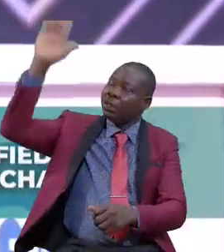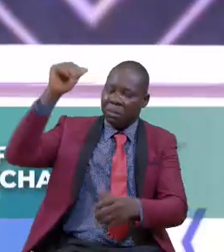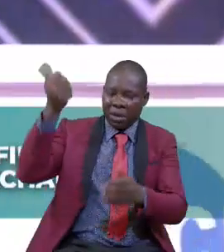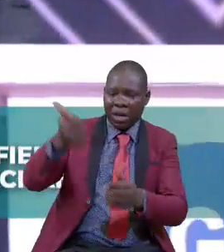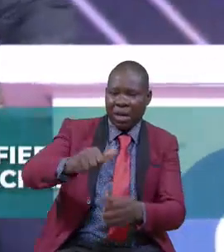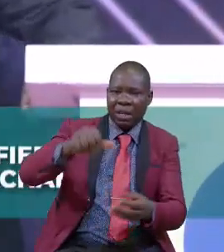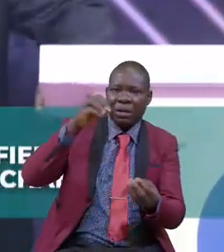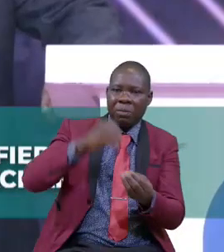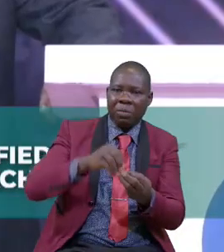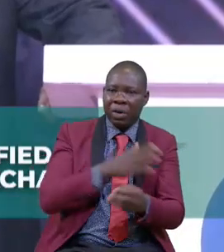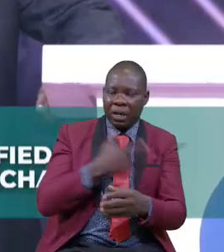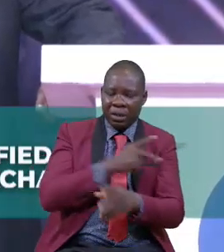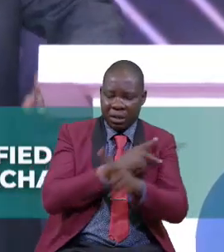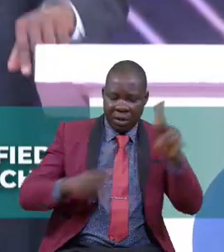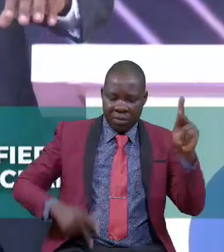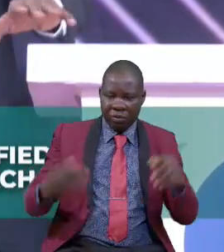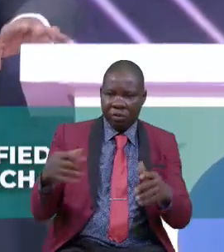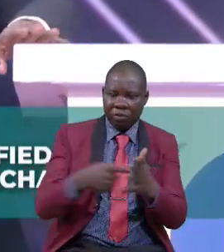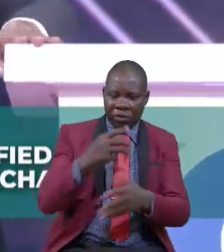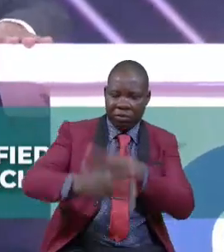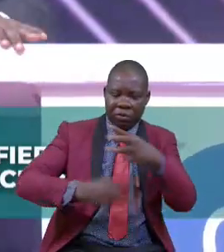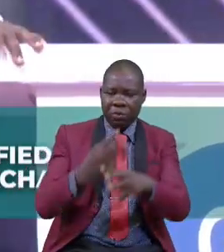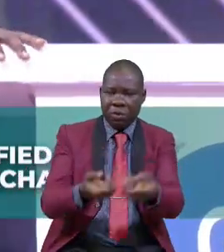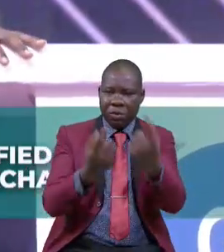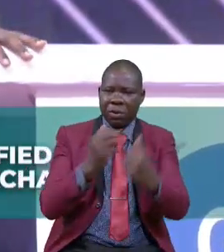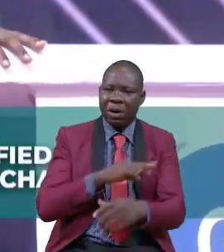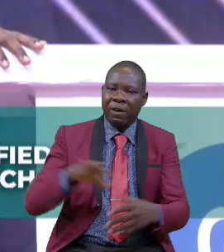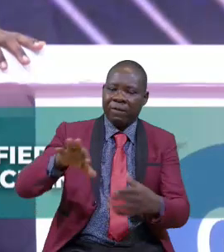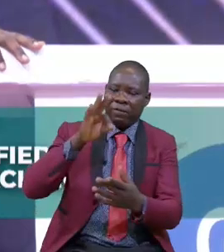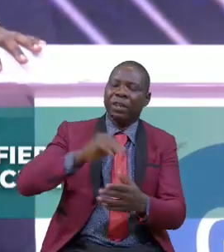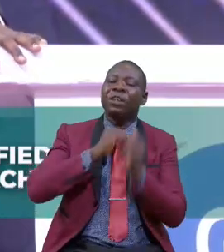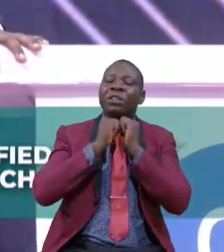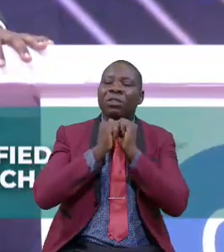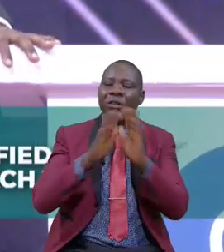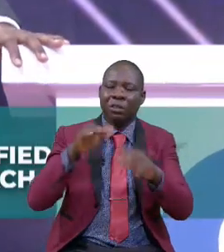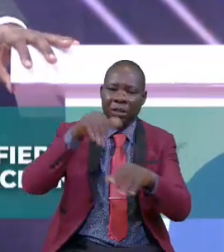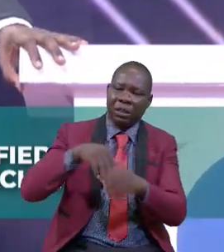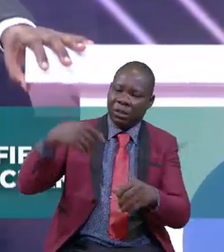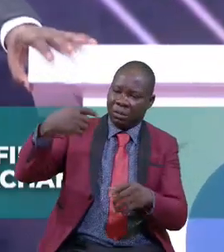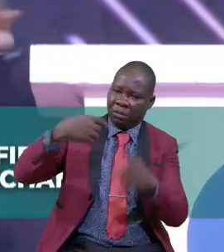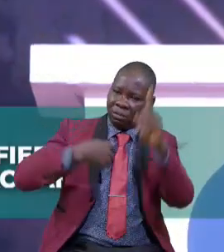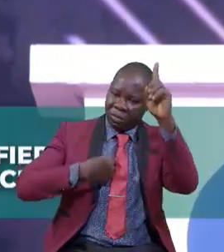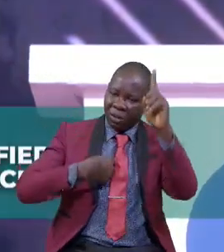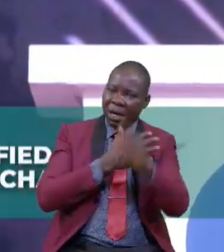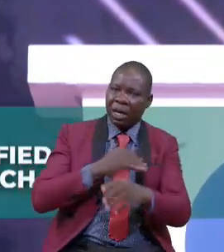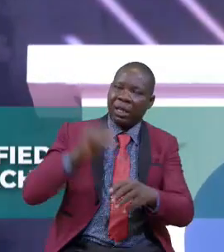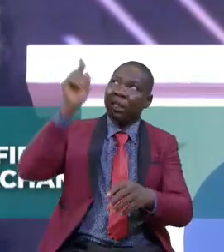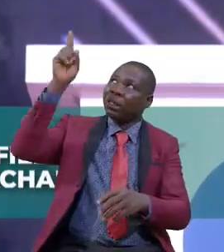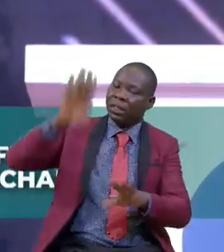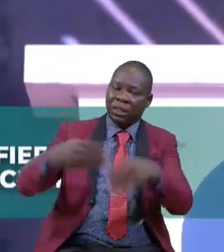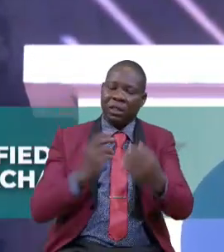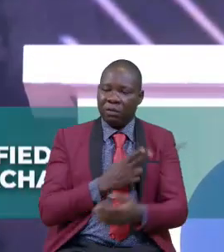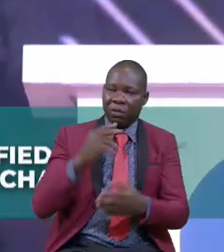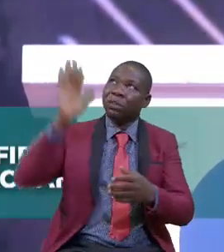he find nothing in me. And he gives us his victory, and we give him our vice. It's